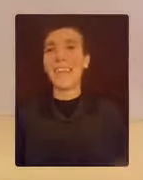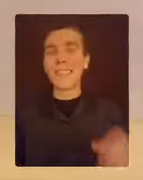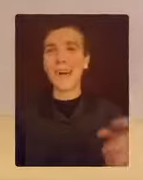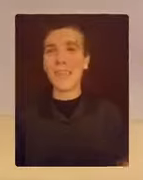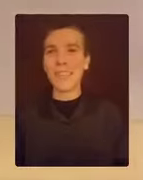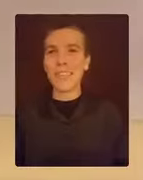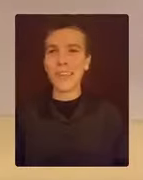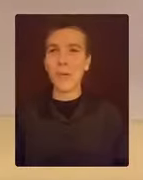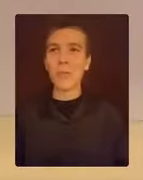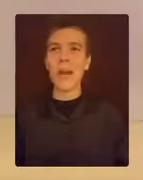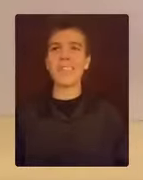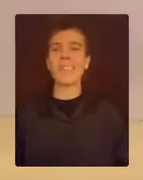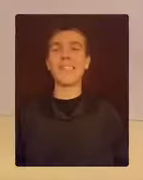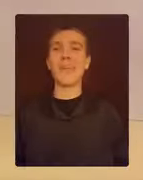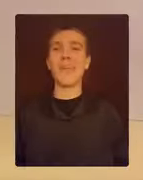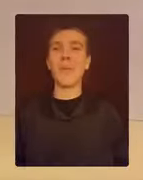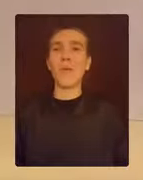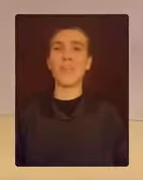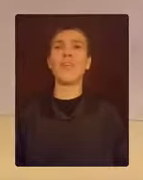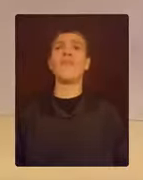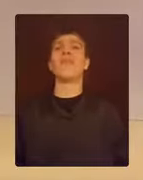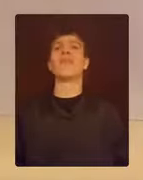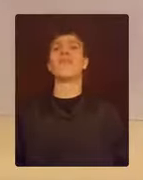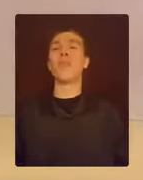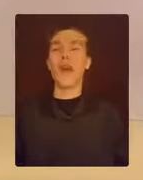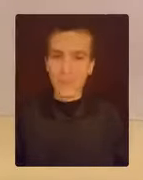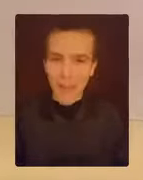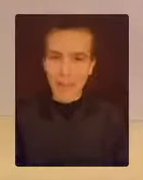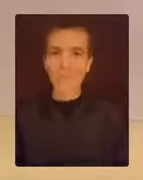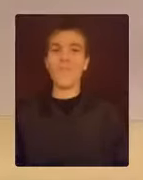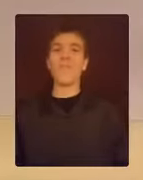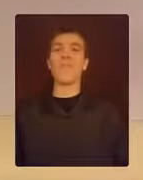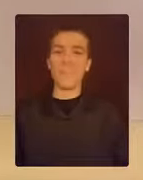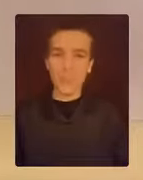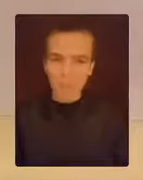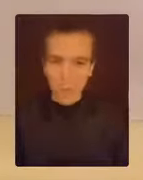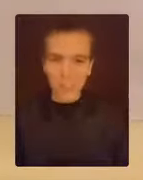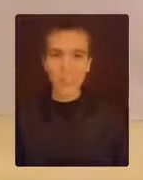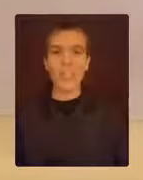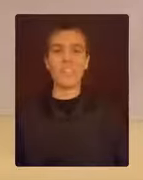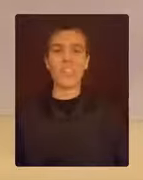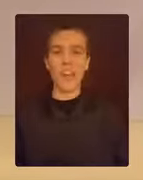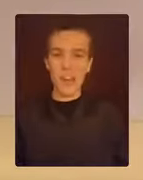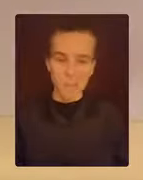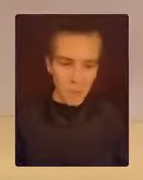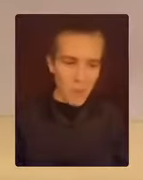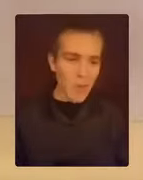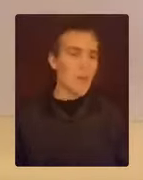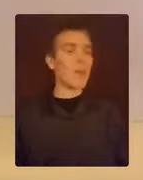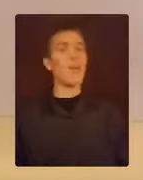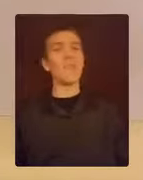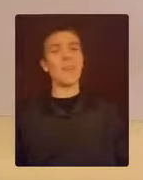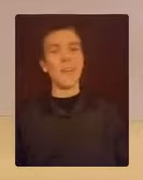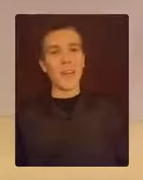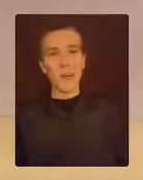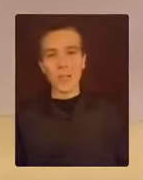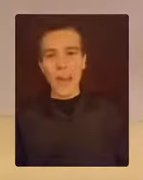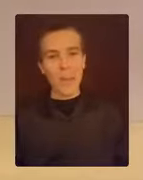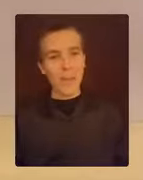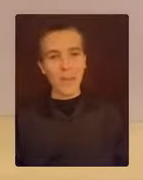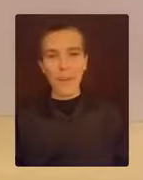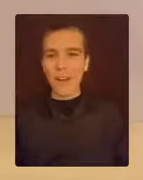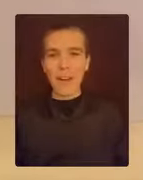I was talking to this old guy sitting on a porch, and he's rocking back and forth in his wheelchair, in his chair, and